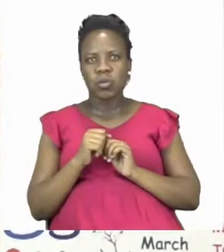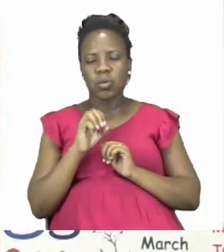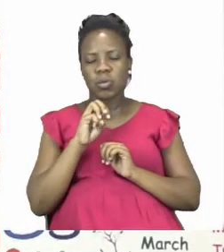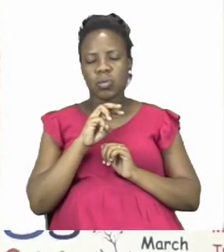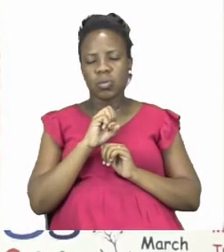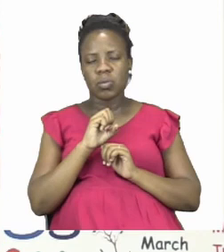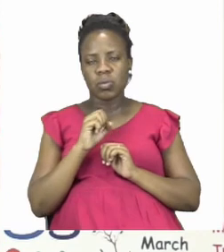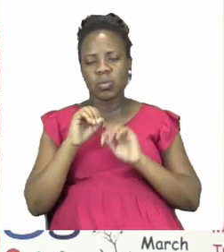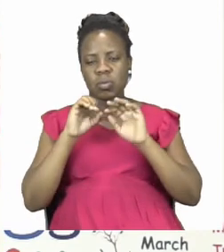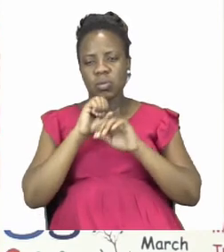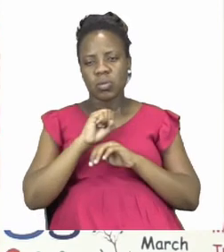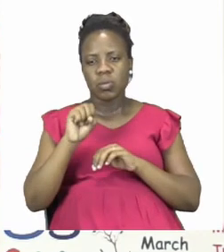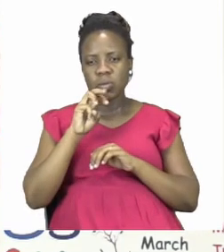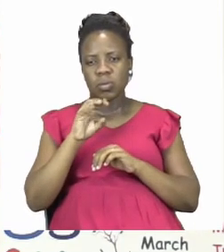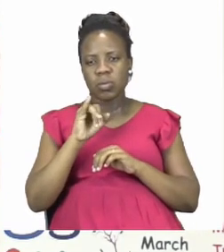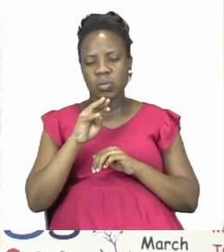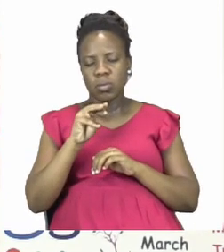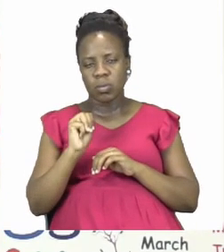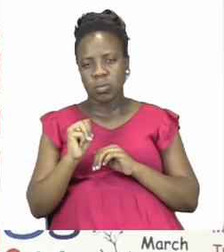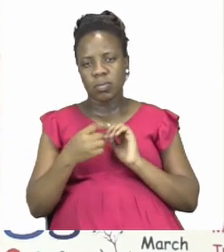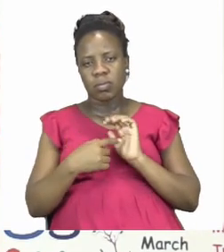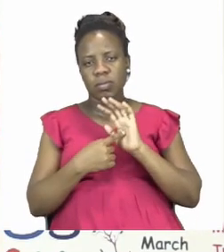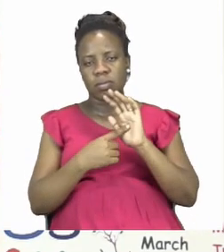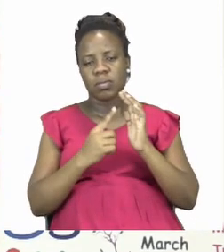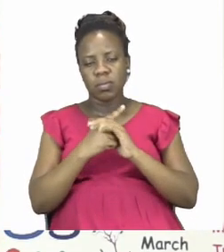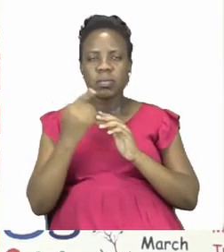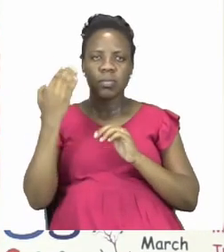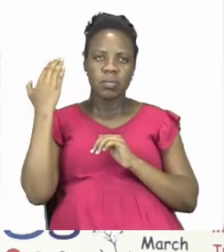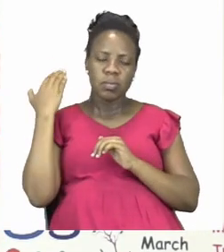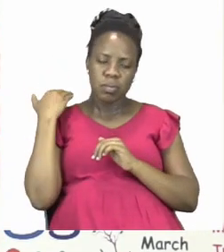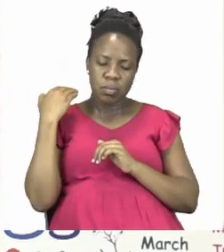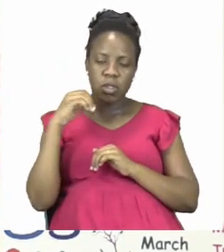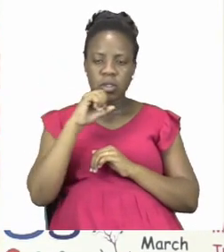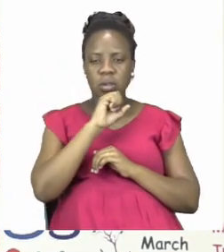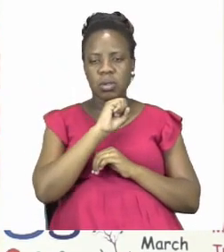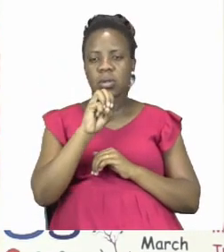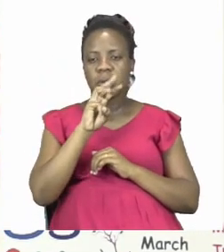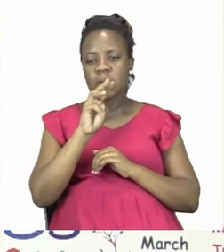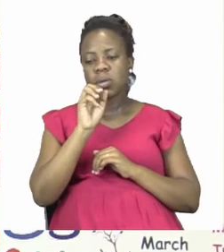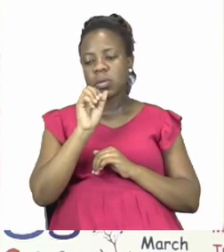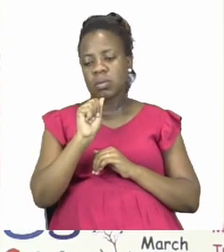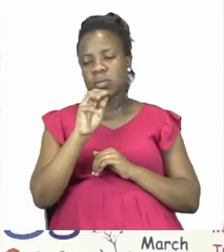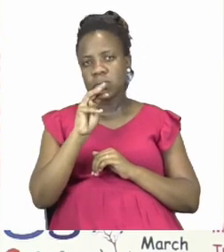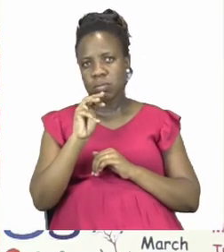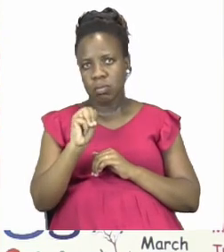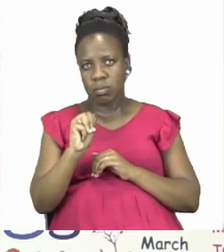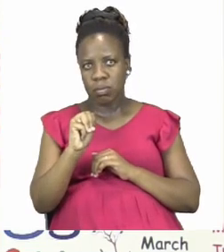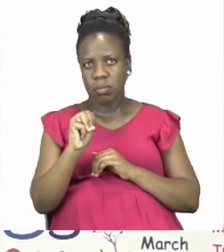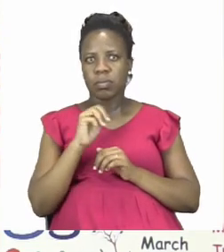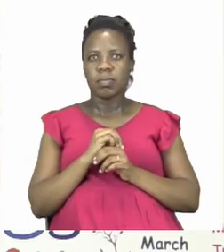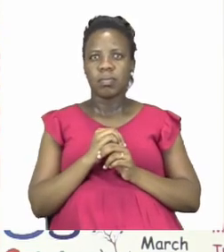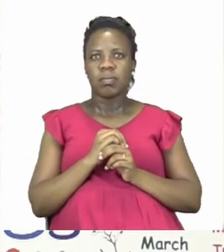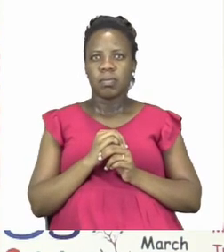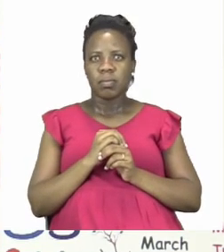see here we have a list of words that has been changed to its past tense already. Now